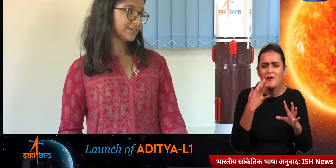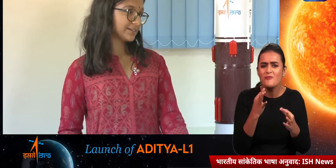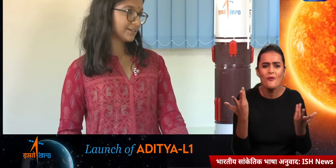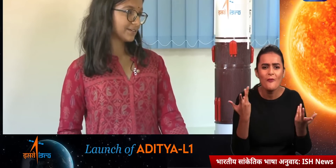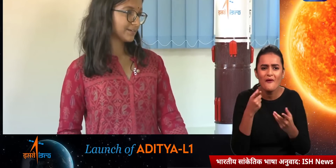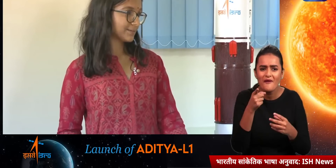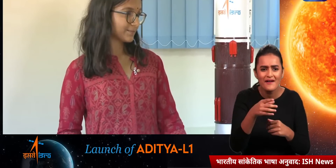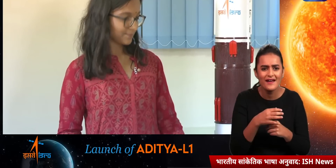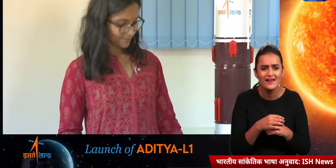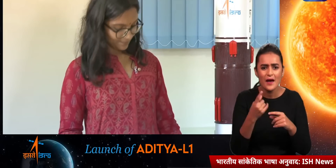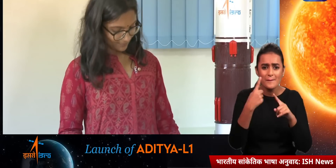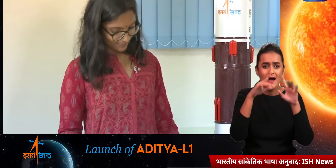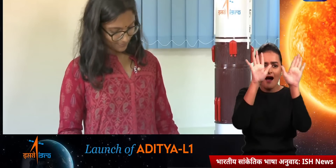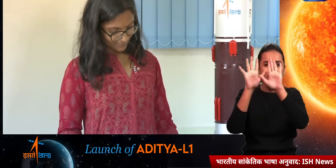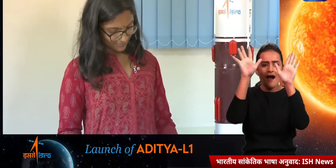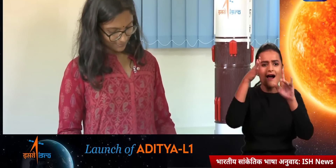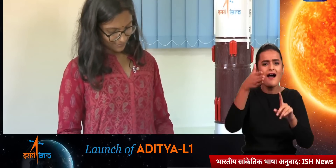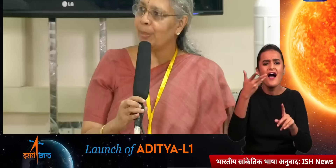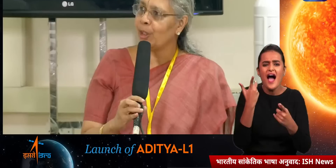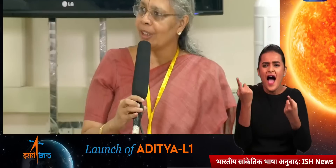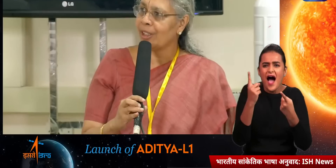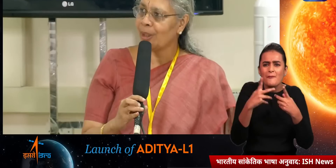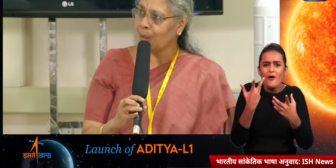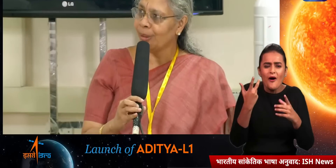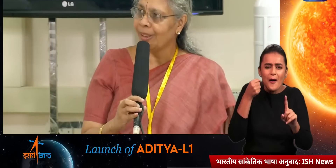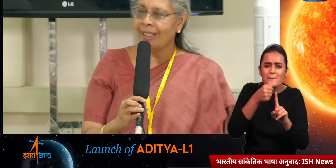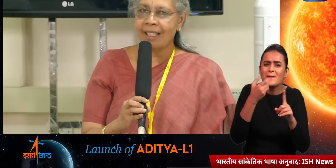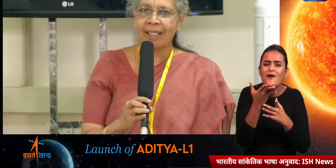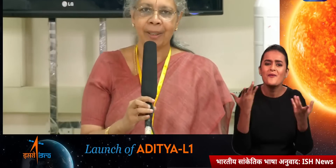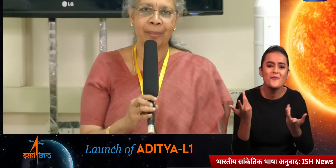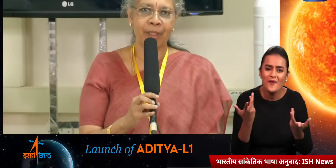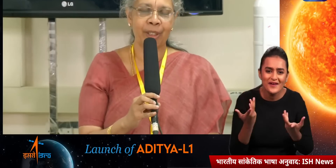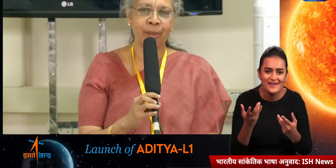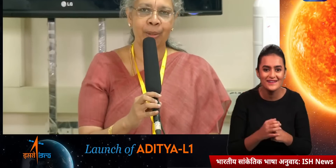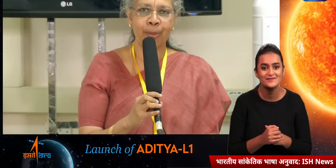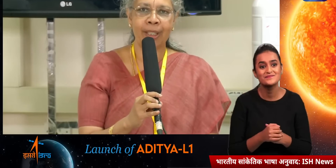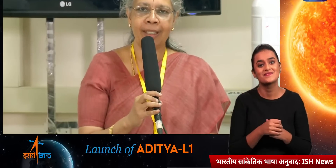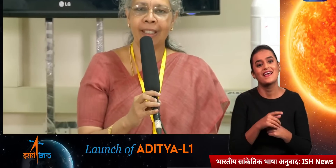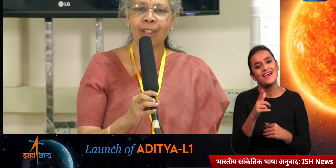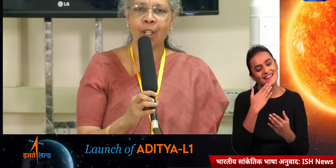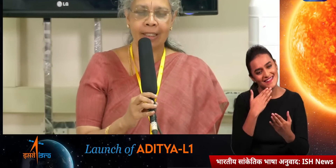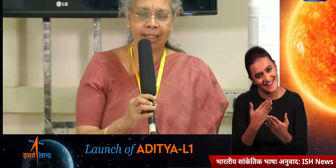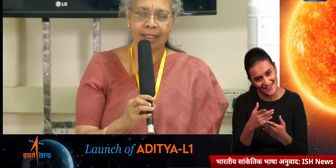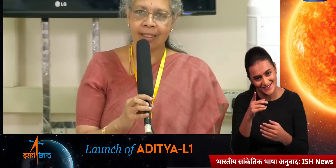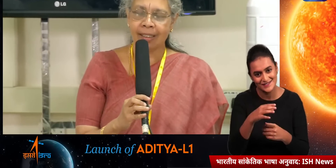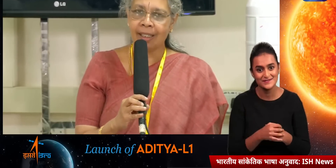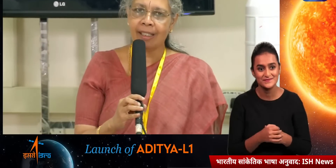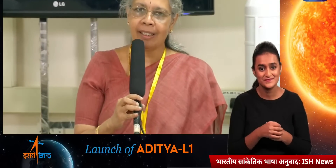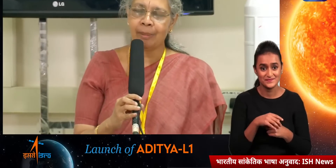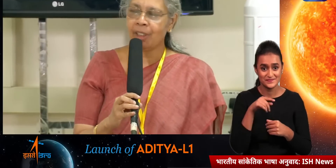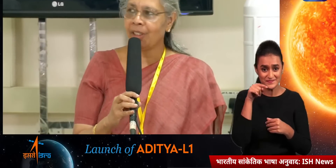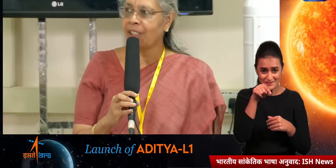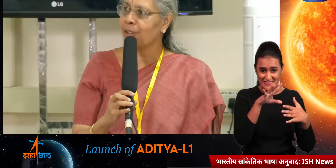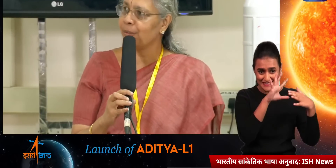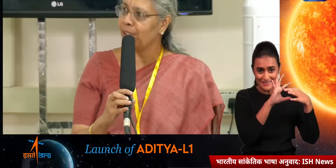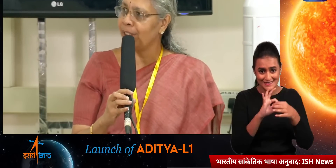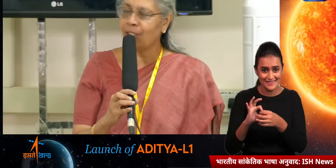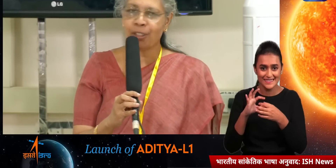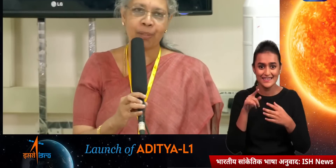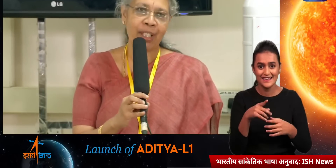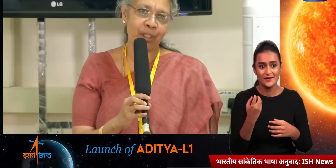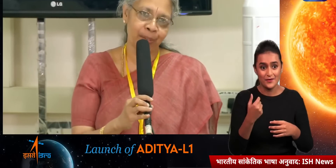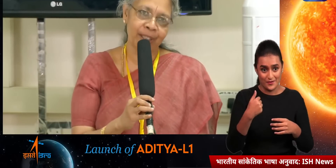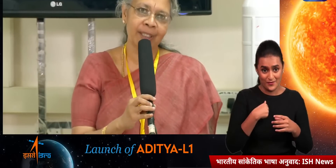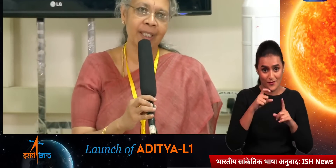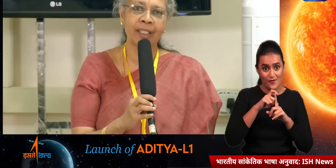heliosphere? Yeah, so thank you for having me on this show. To put the thing in context, I'm the director of Indian